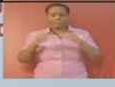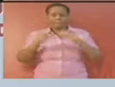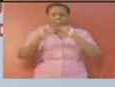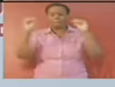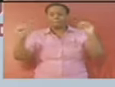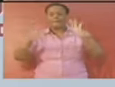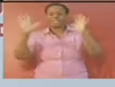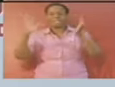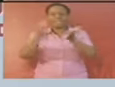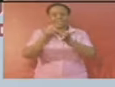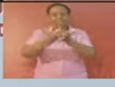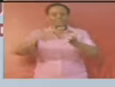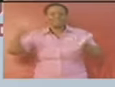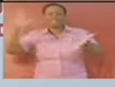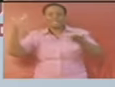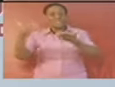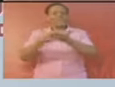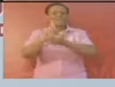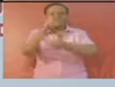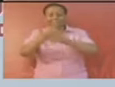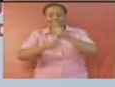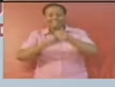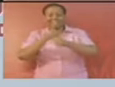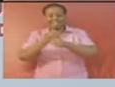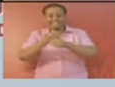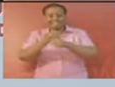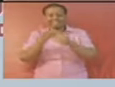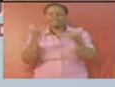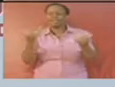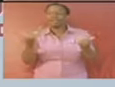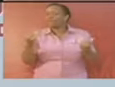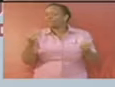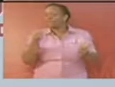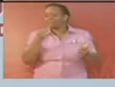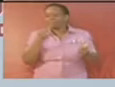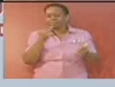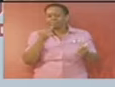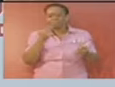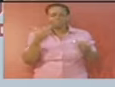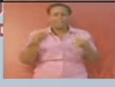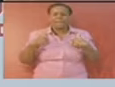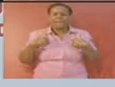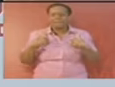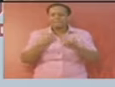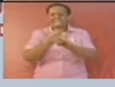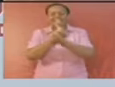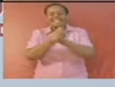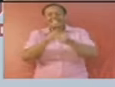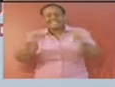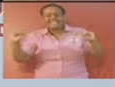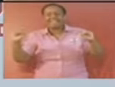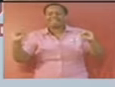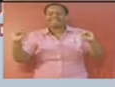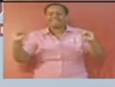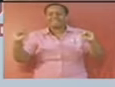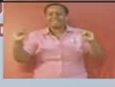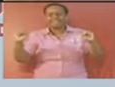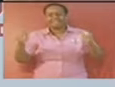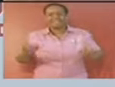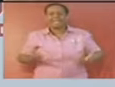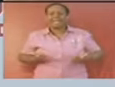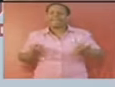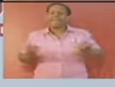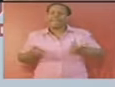to be alive for 2021. What we would like to see for the middle and